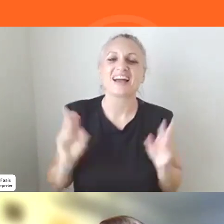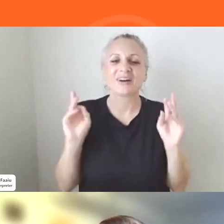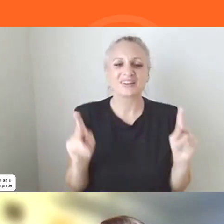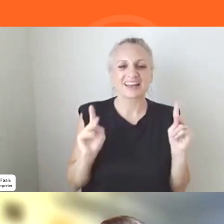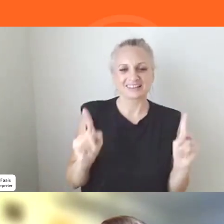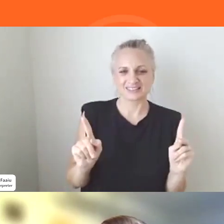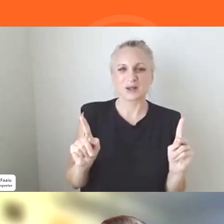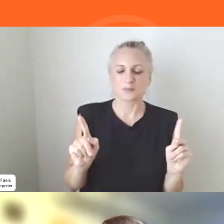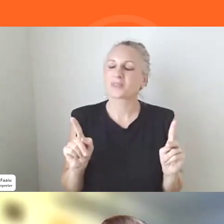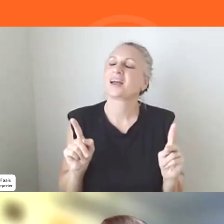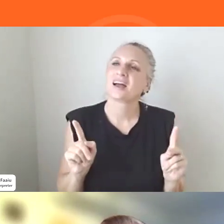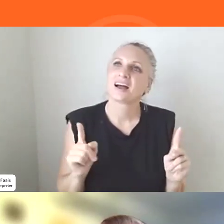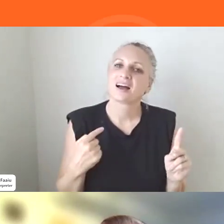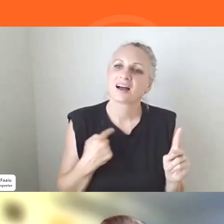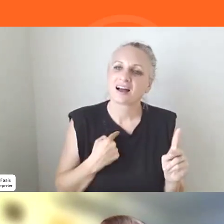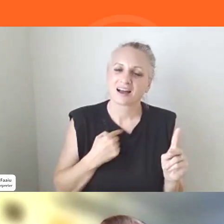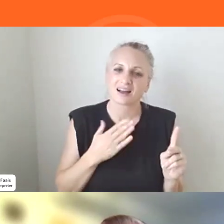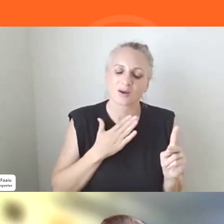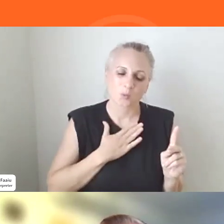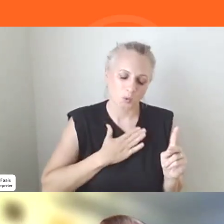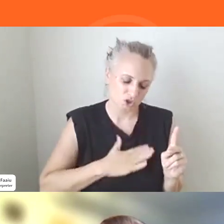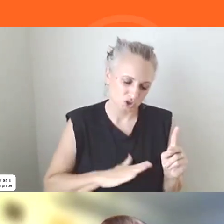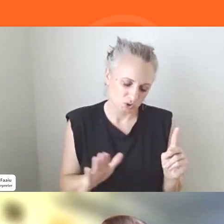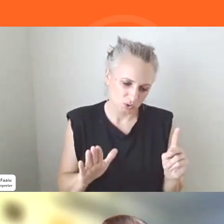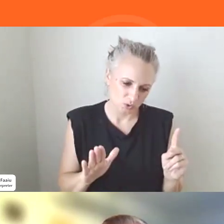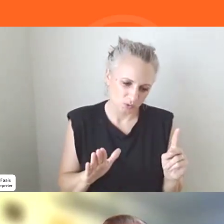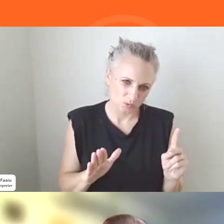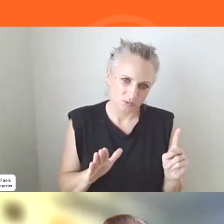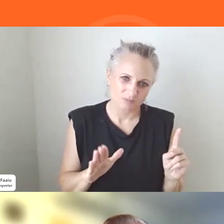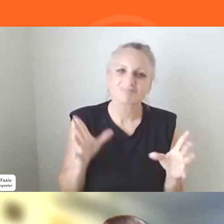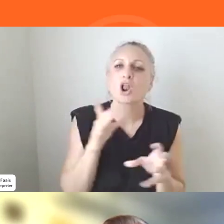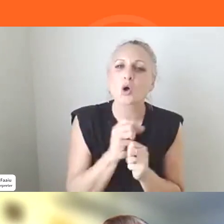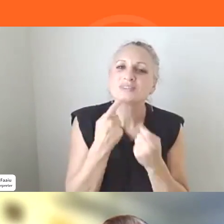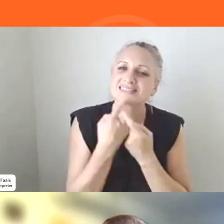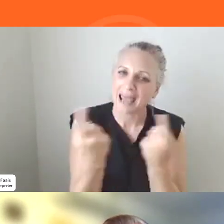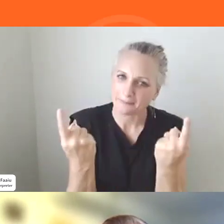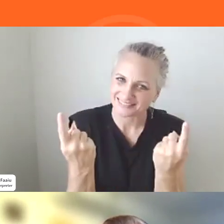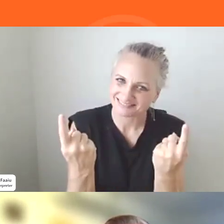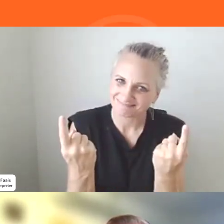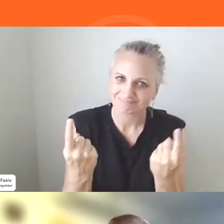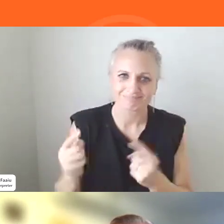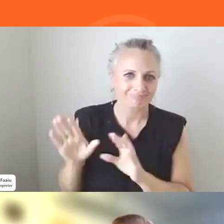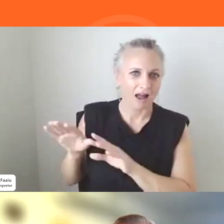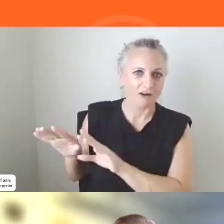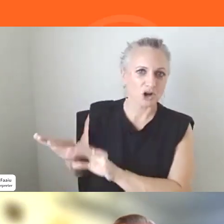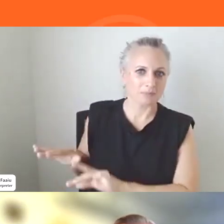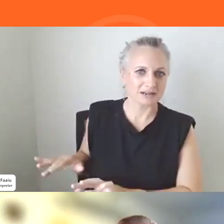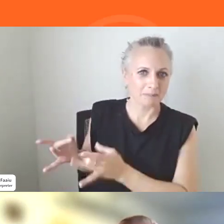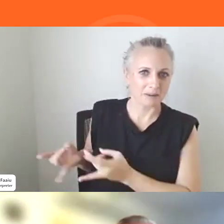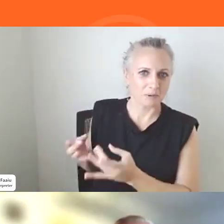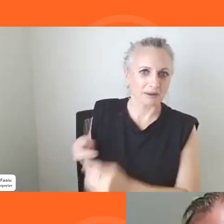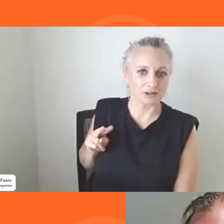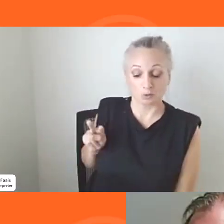like to give a bit of a closing statement that I've sort of typed up in between.